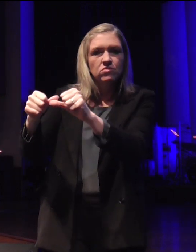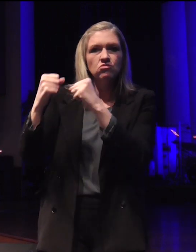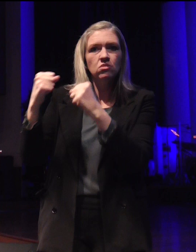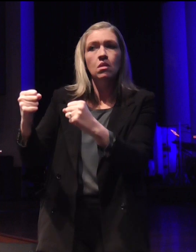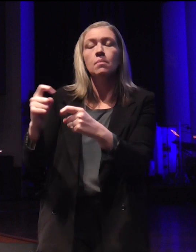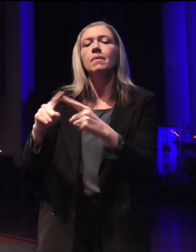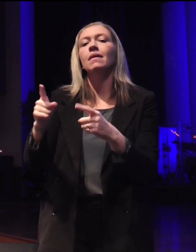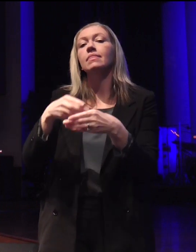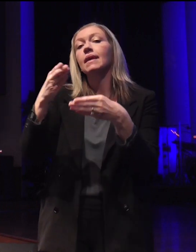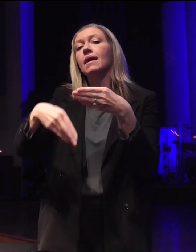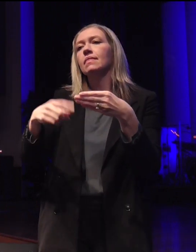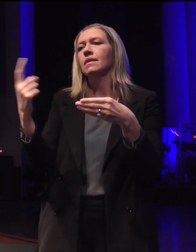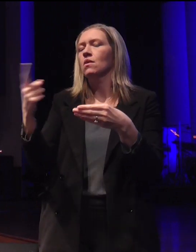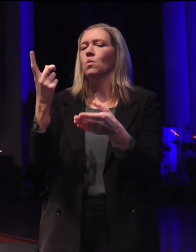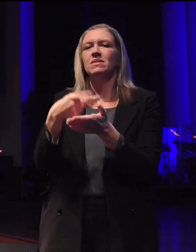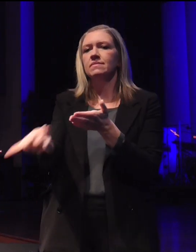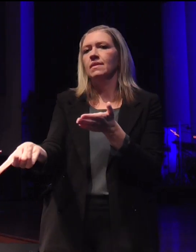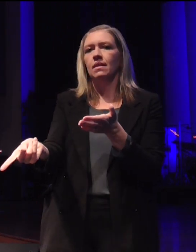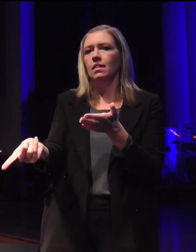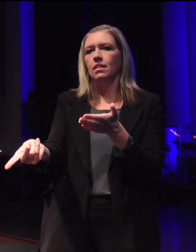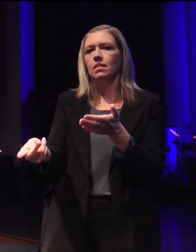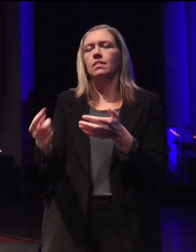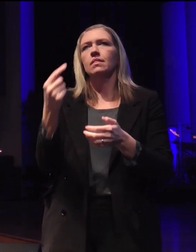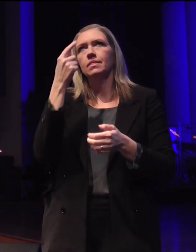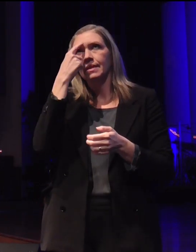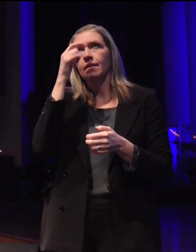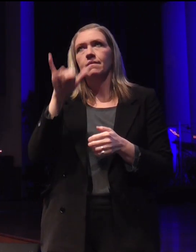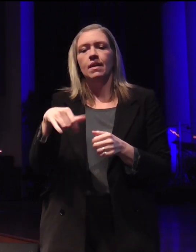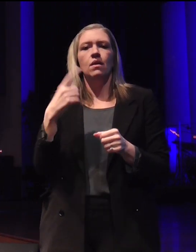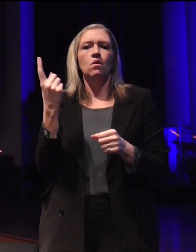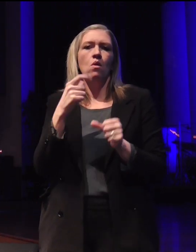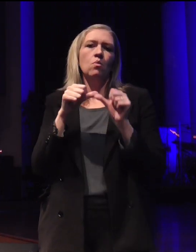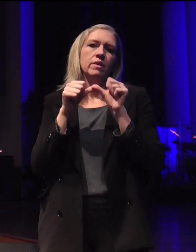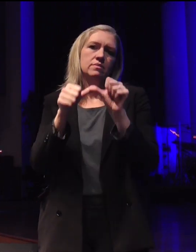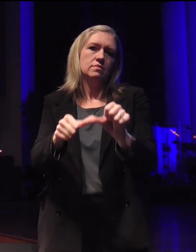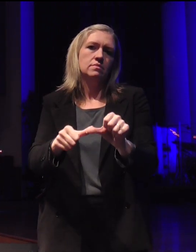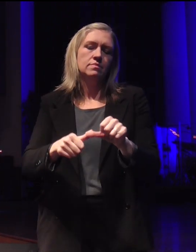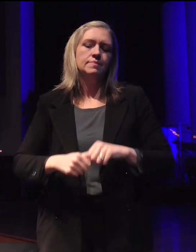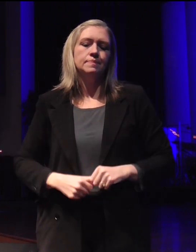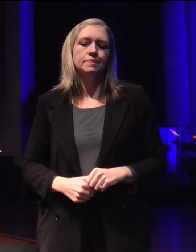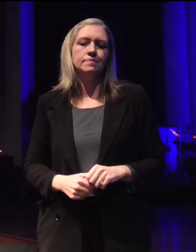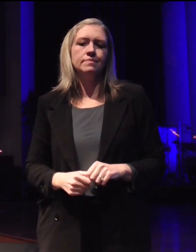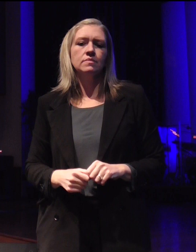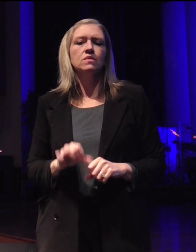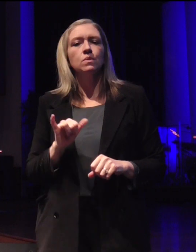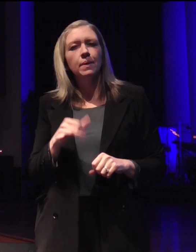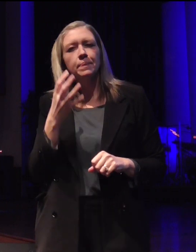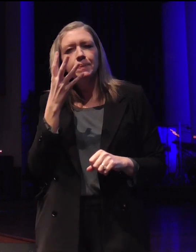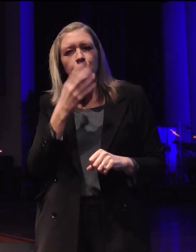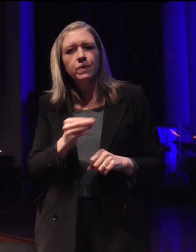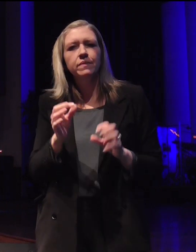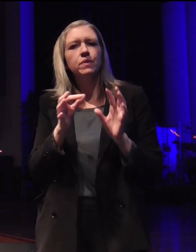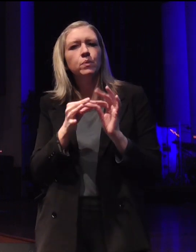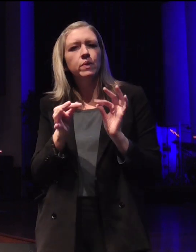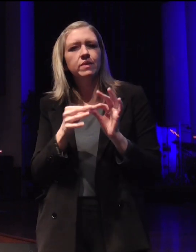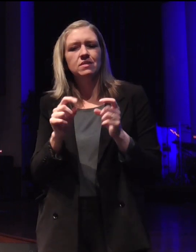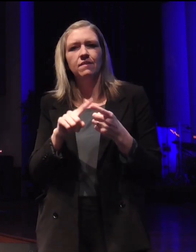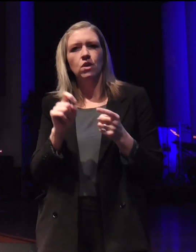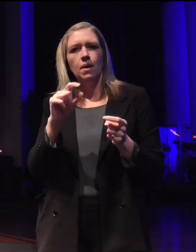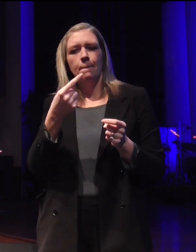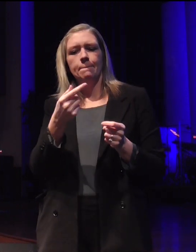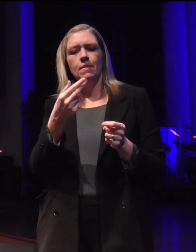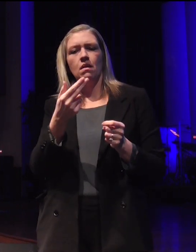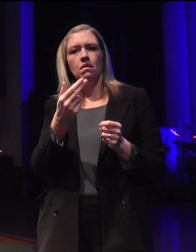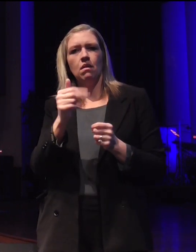always fail. Think of it, always." So I lean into these beautiful words from Gandhi, and this is